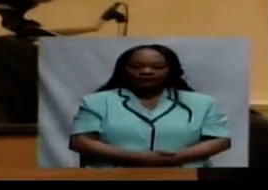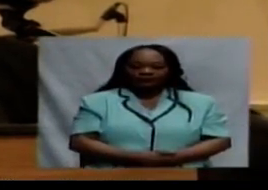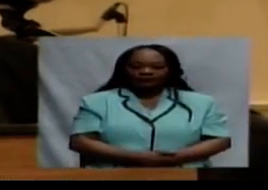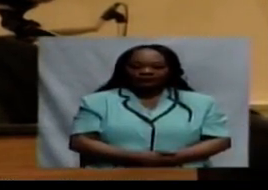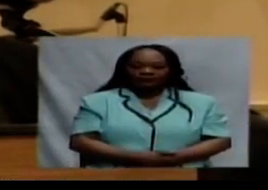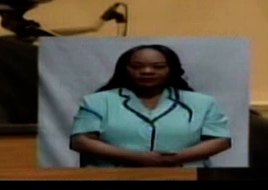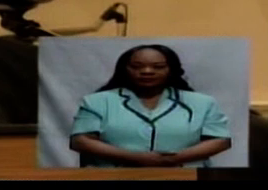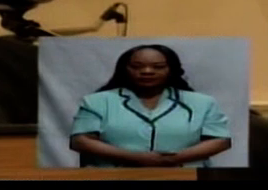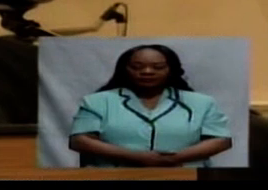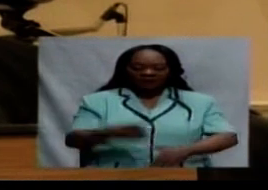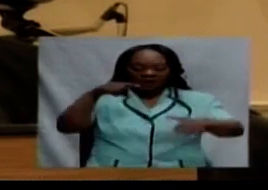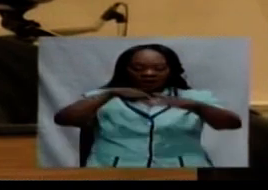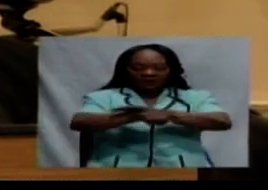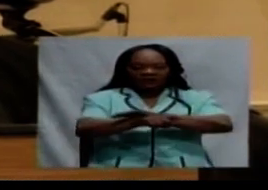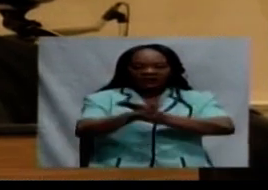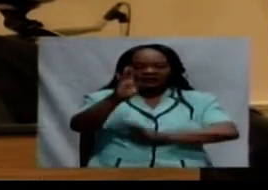that entrance to the bar